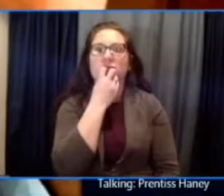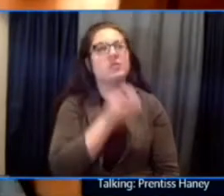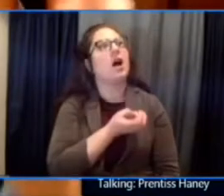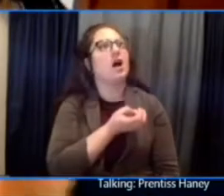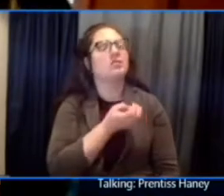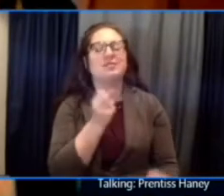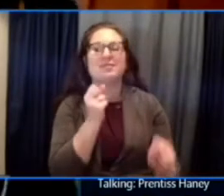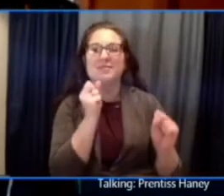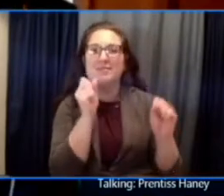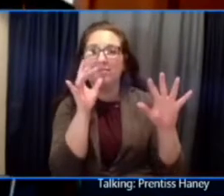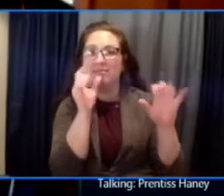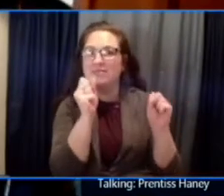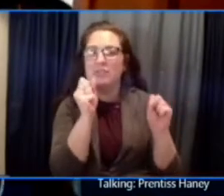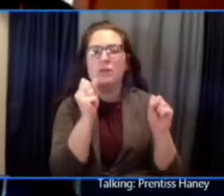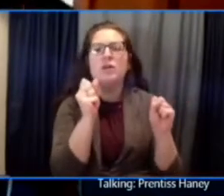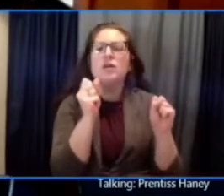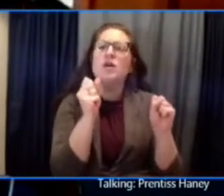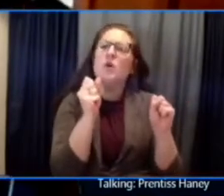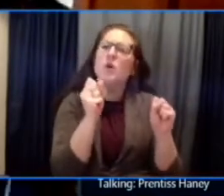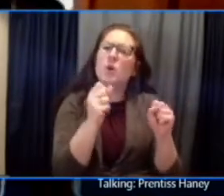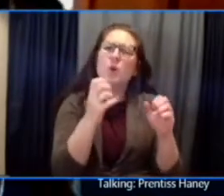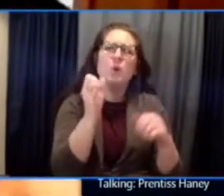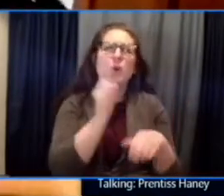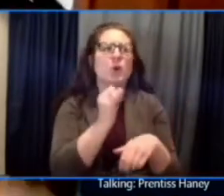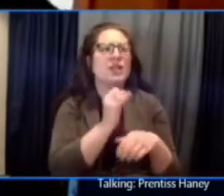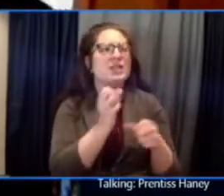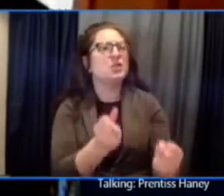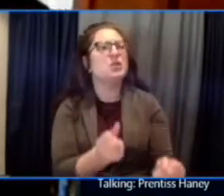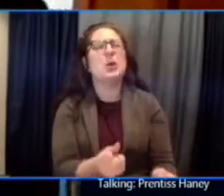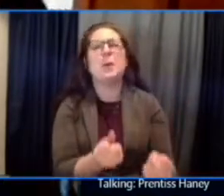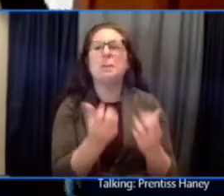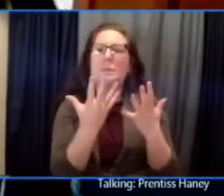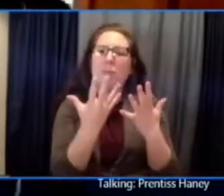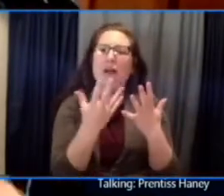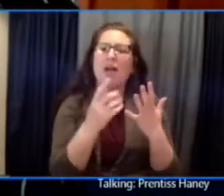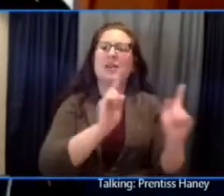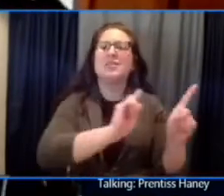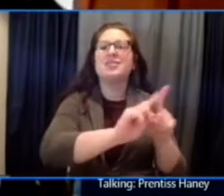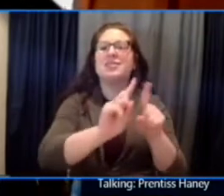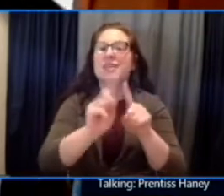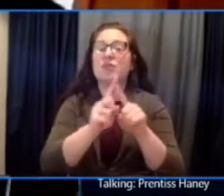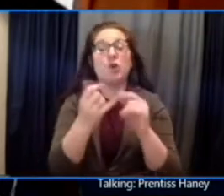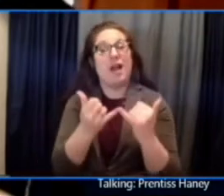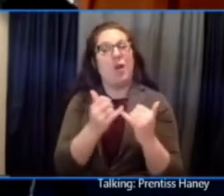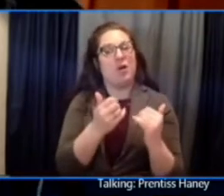Fantastic. And it just really lifts up the idea that